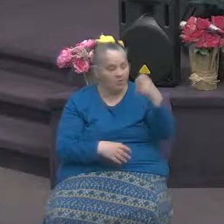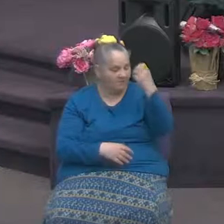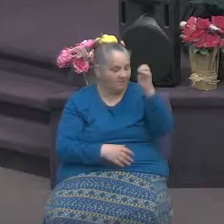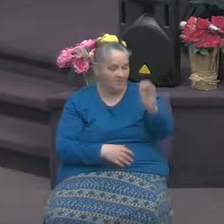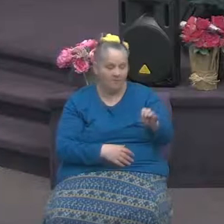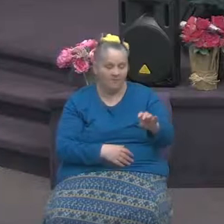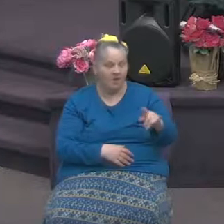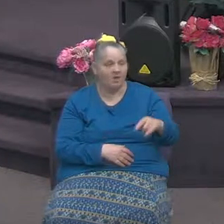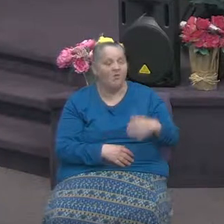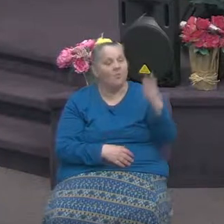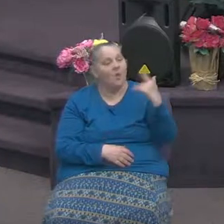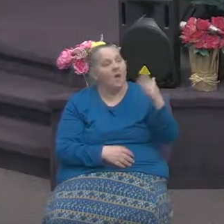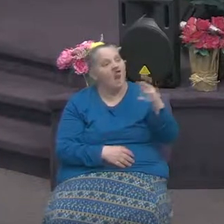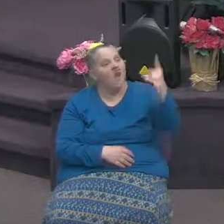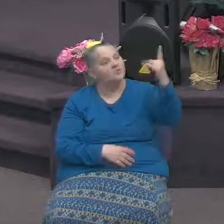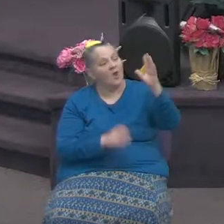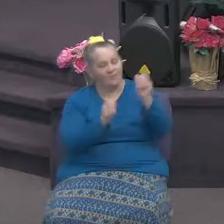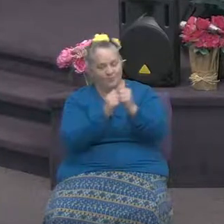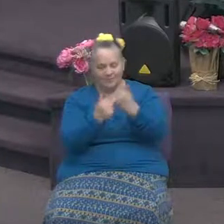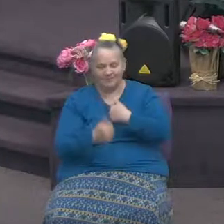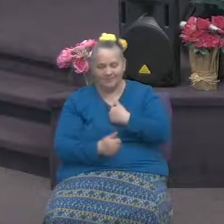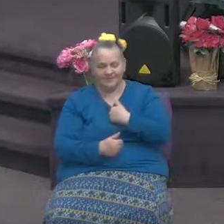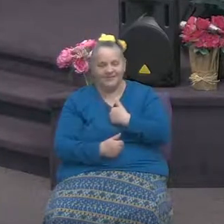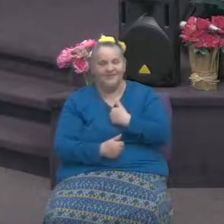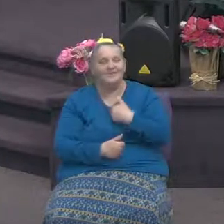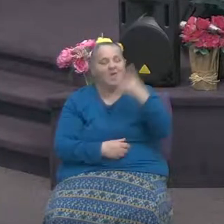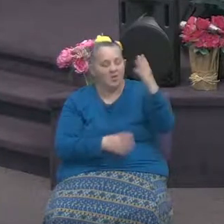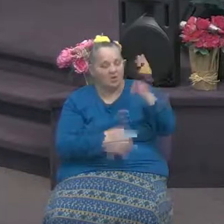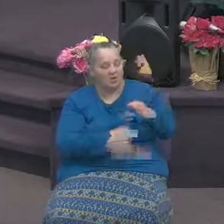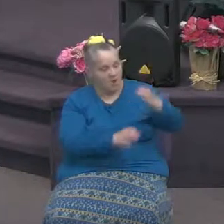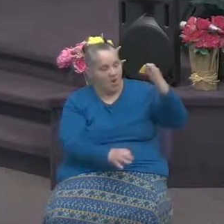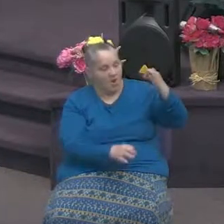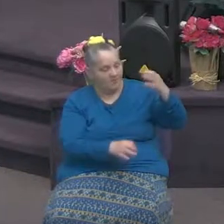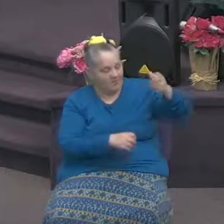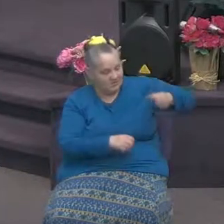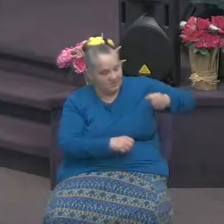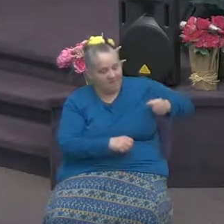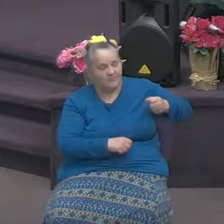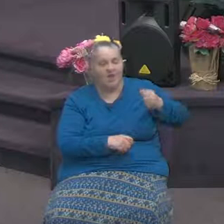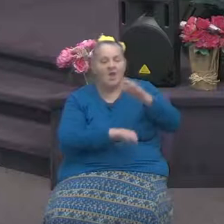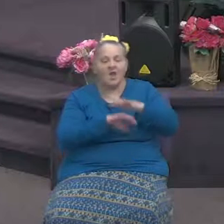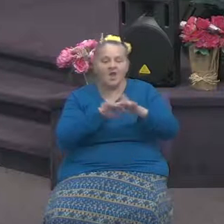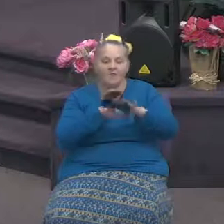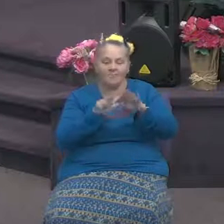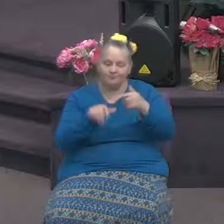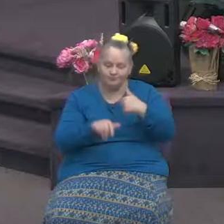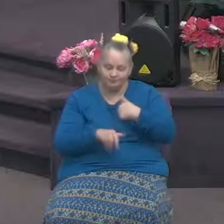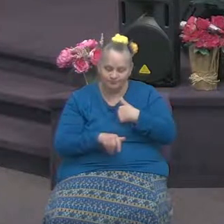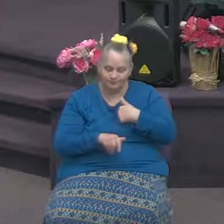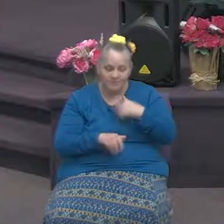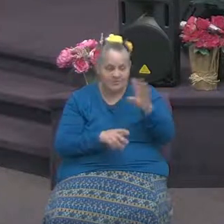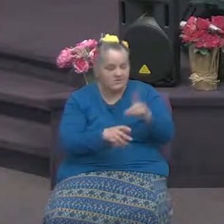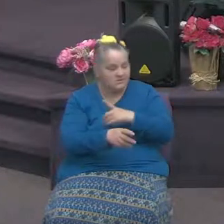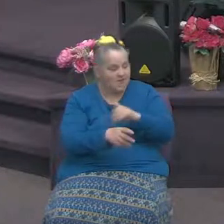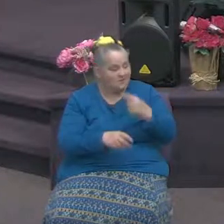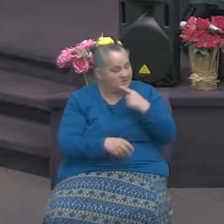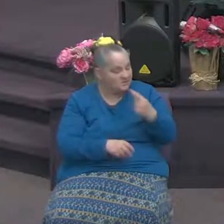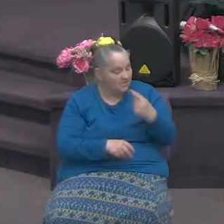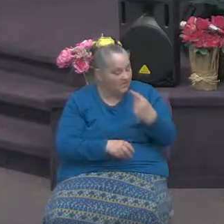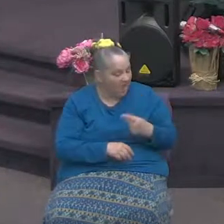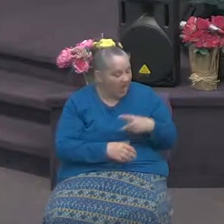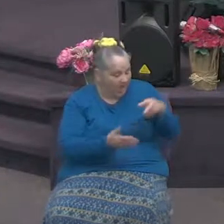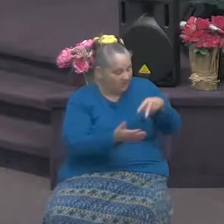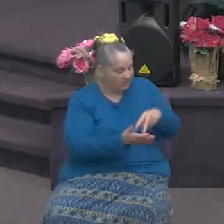no evil. Why? For thou art with me. Thy rod and thy staff, they comfort me. David didn't say,